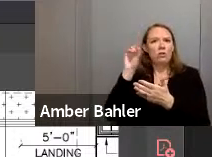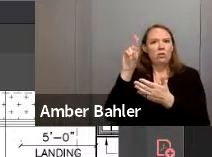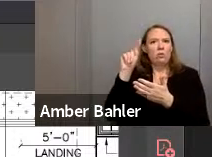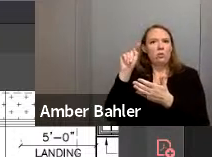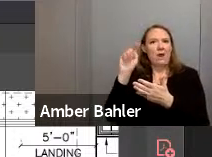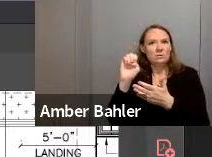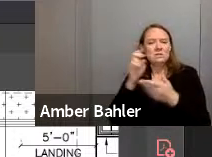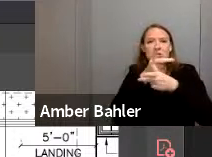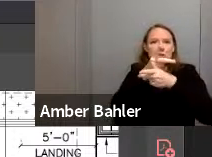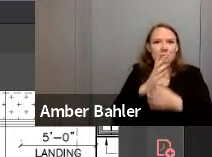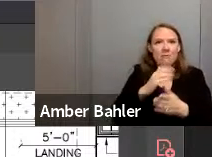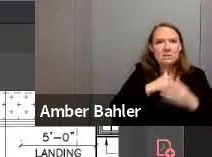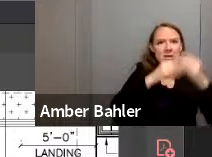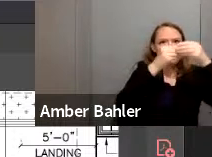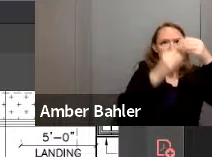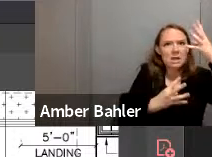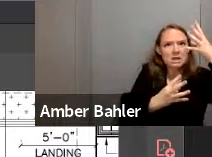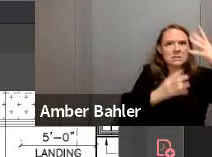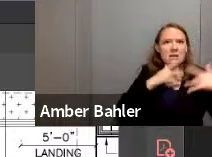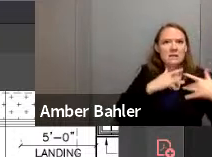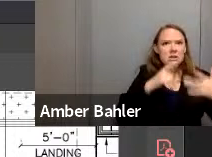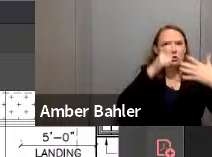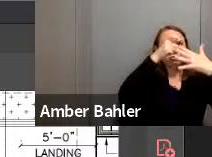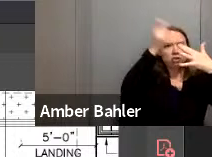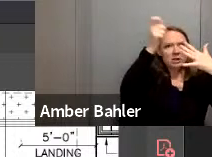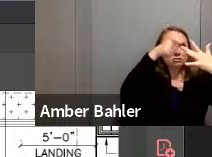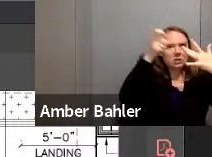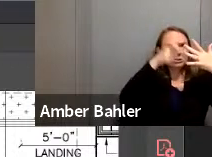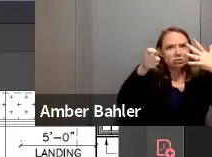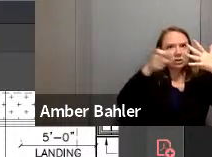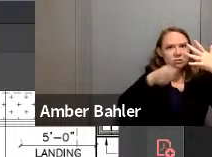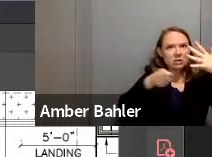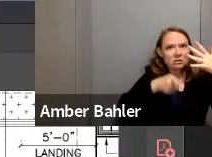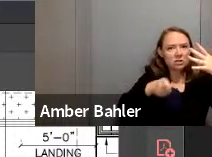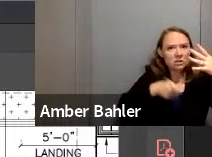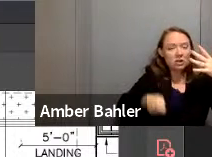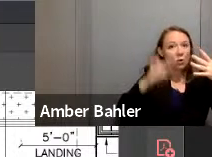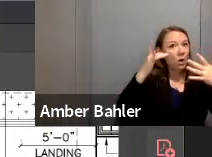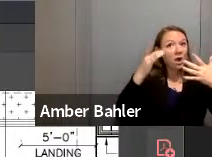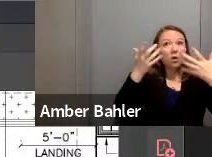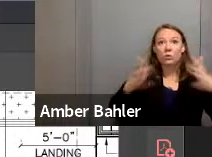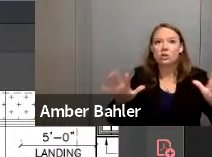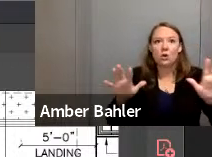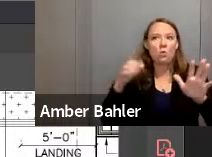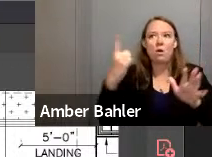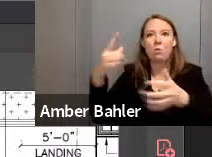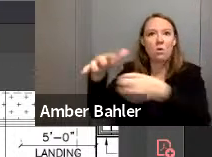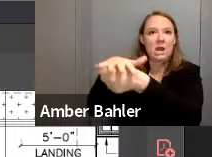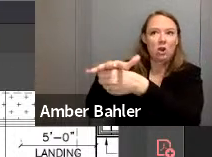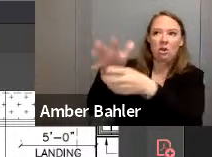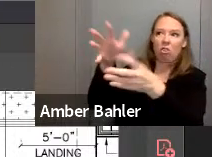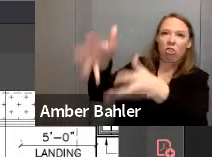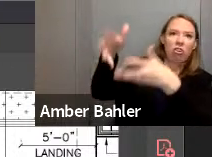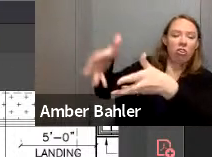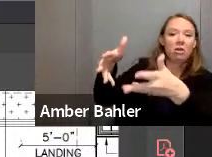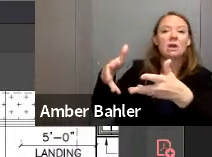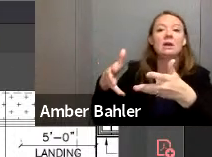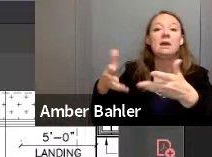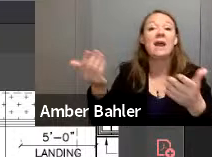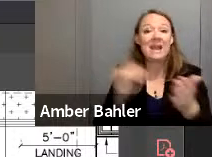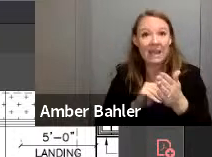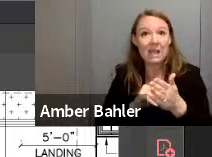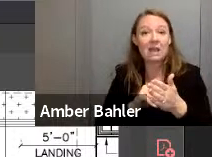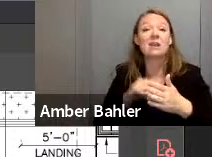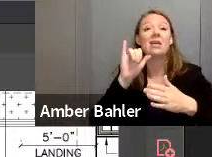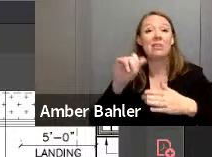the areas to make sure that they've gotten them. That way we don't leave any behind. And like I said, we do prioritize all of those high